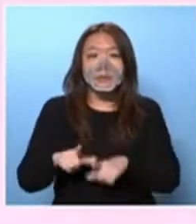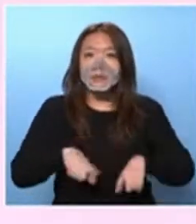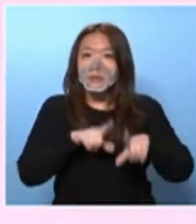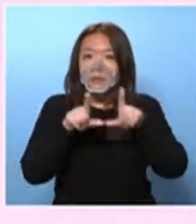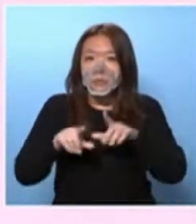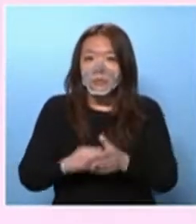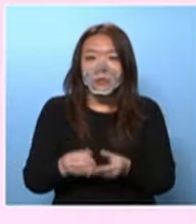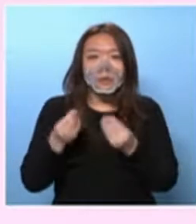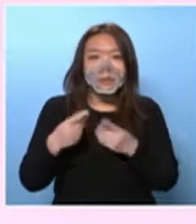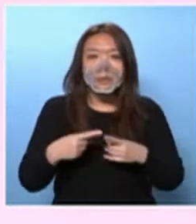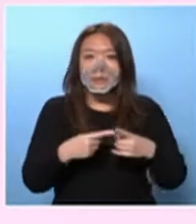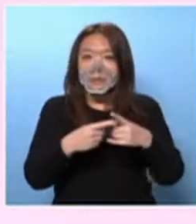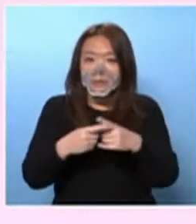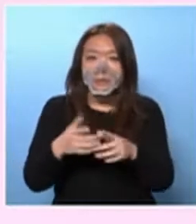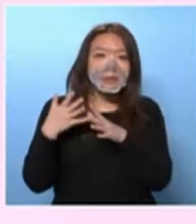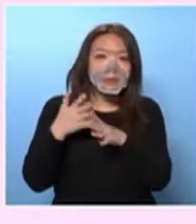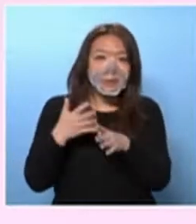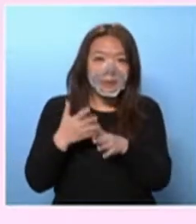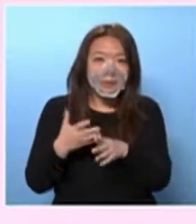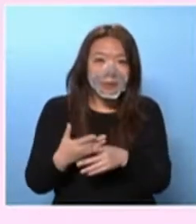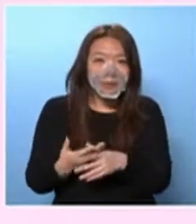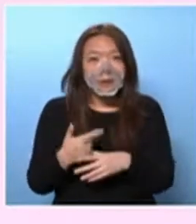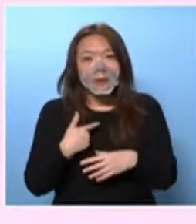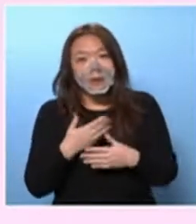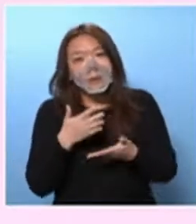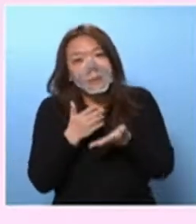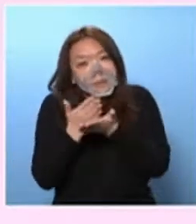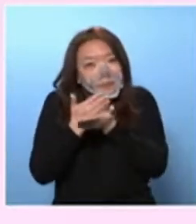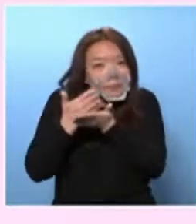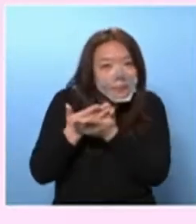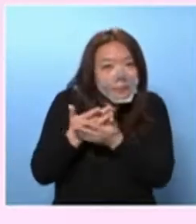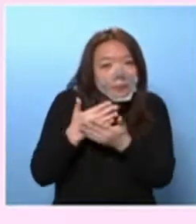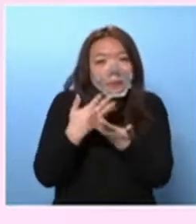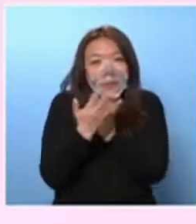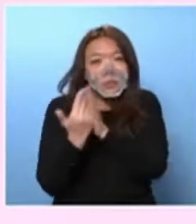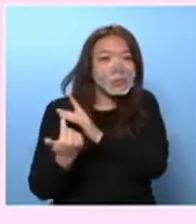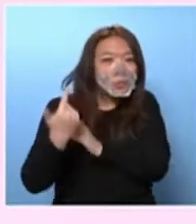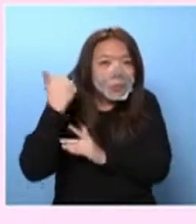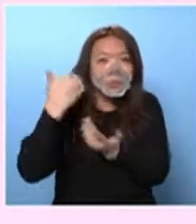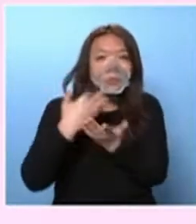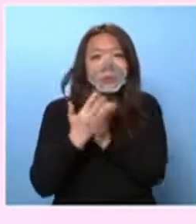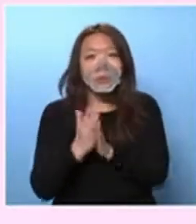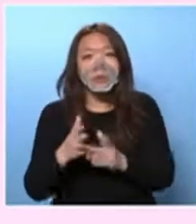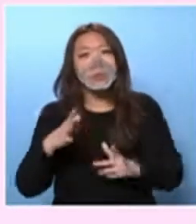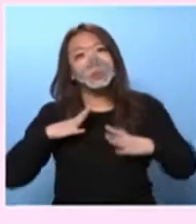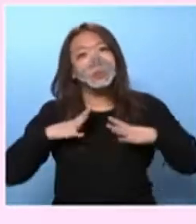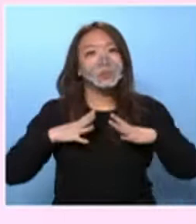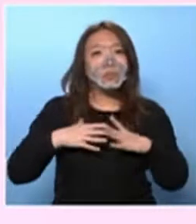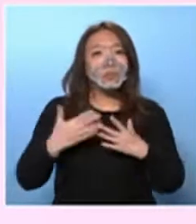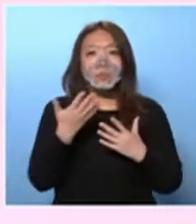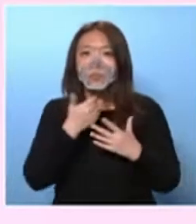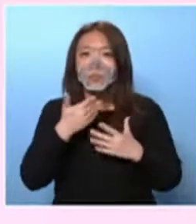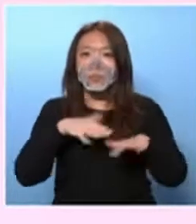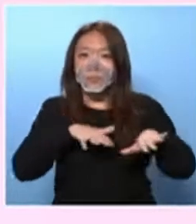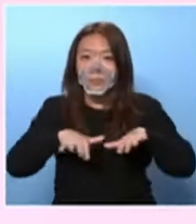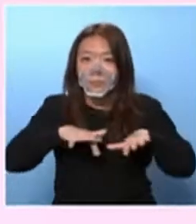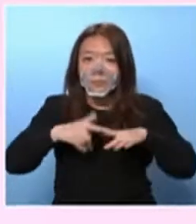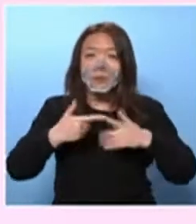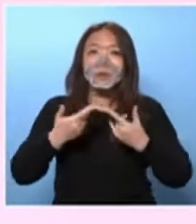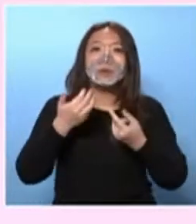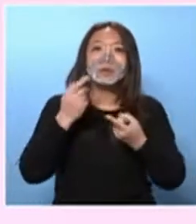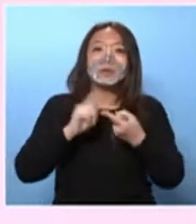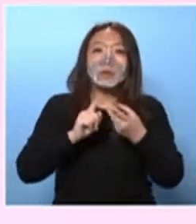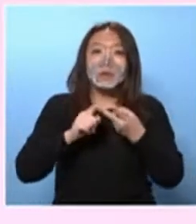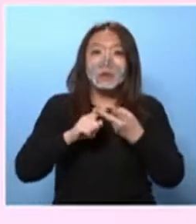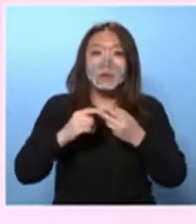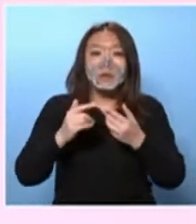living. In order that Hong Kong people and tourists can enjoy the diverse cultural heritage, the beauty of the harbourfront, and